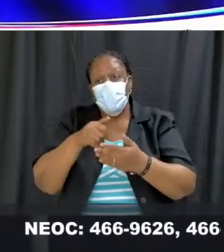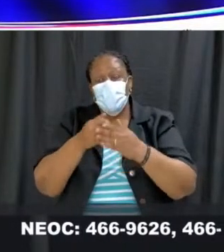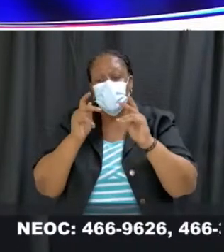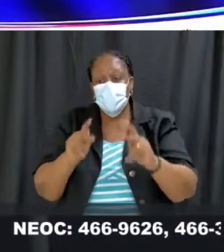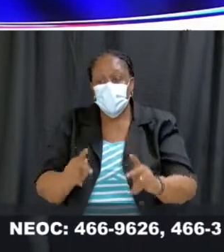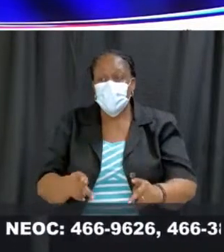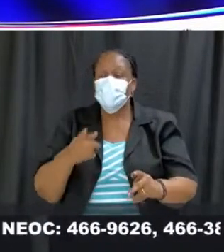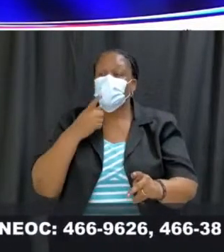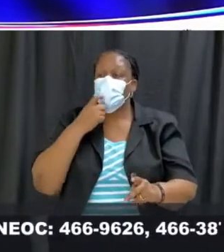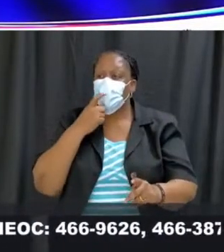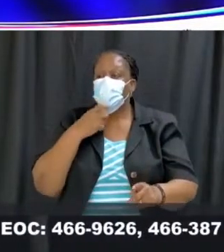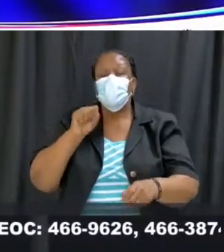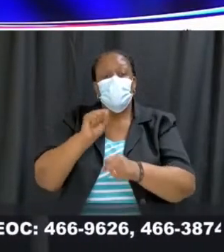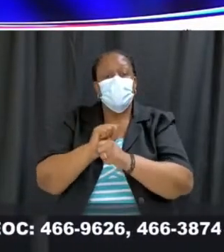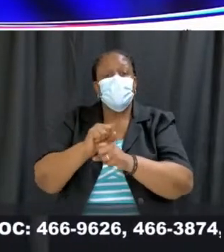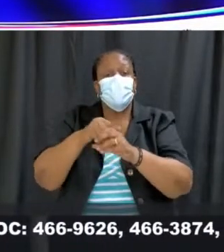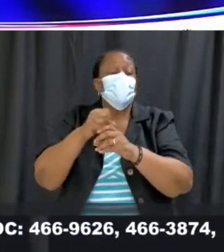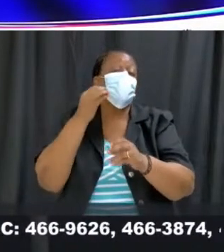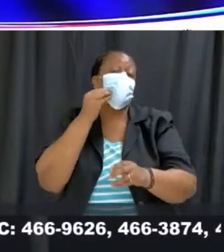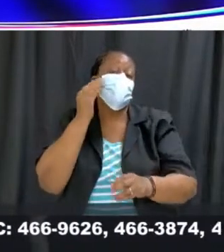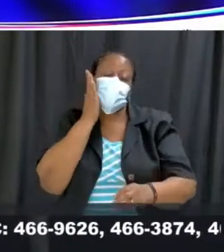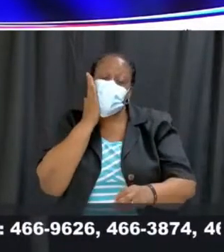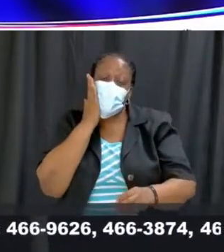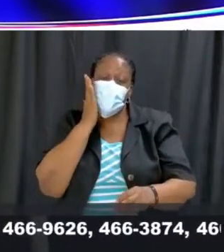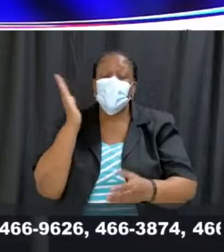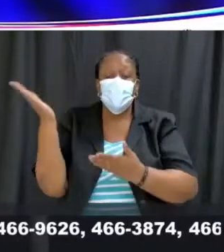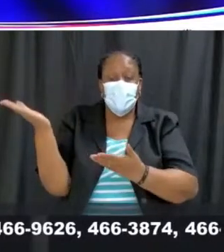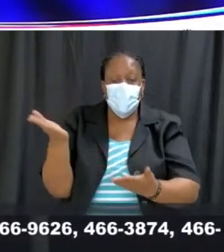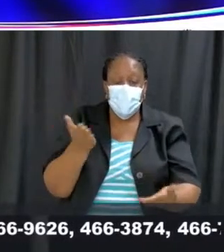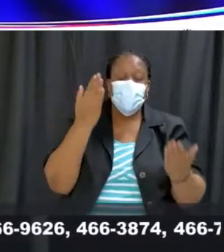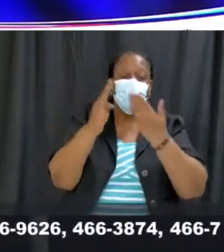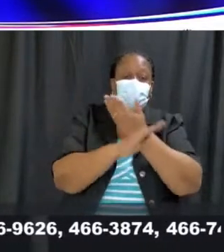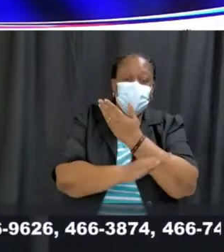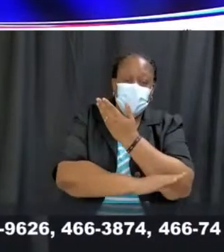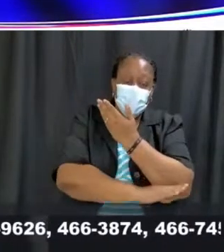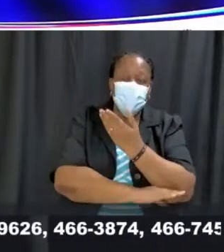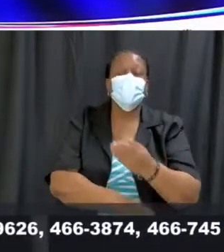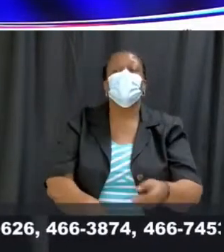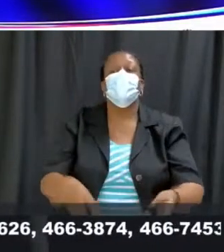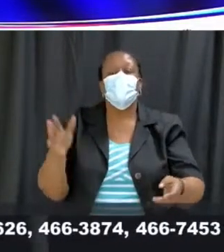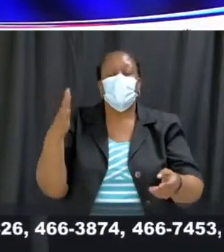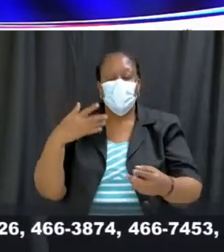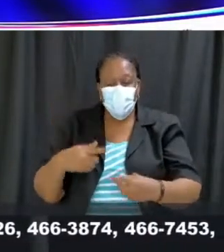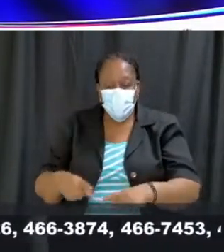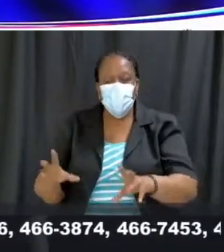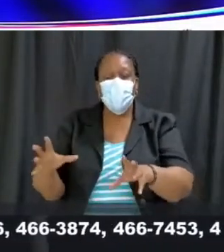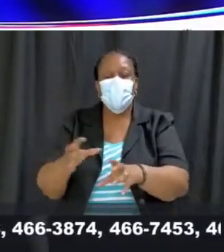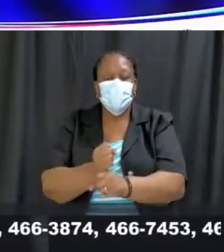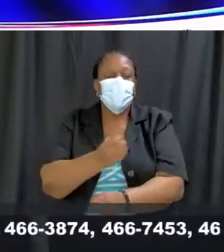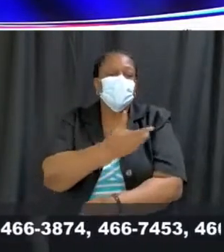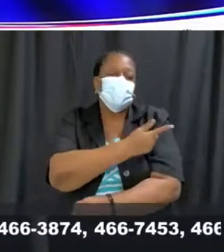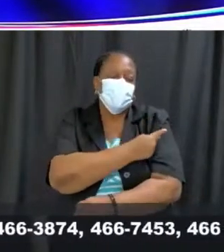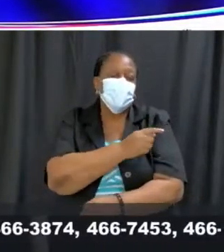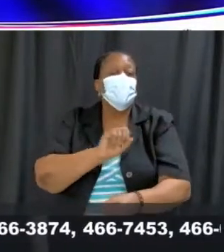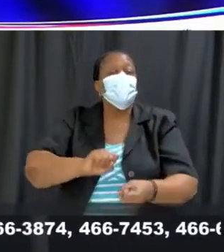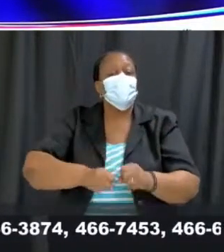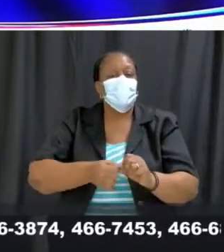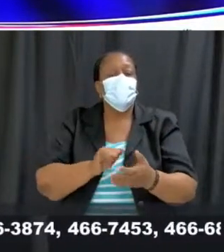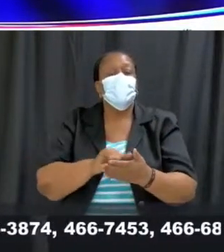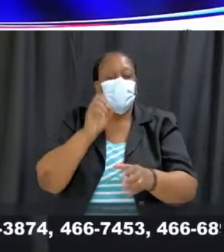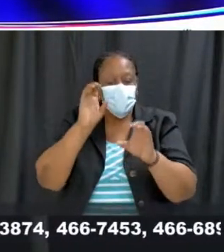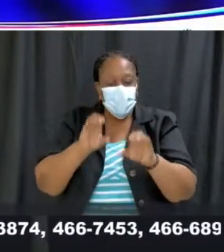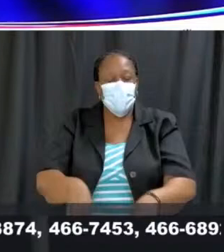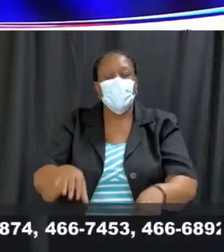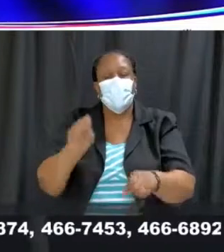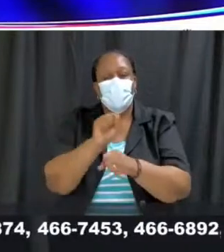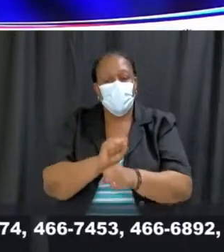So red caps, I'm appealing to you, come, let's have a discussion with the COVID-19 task force. Let's look at some protocols for you to be